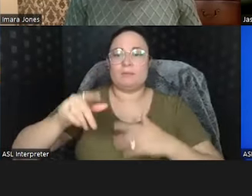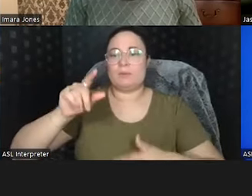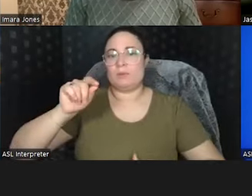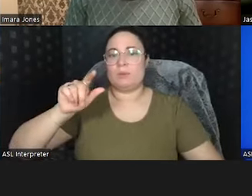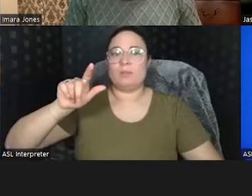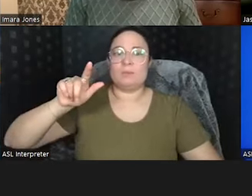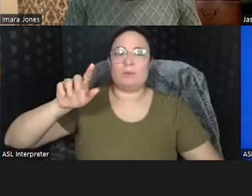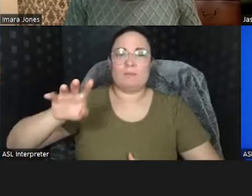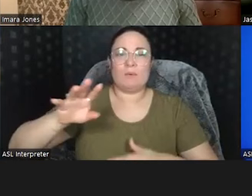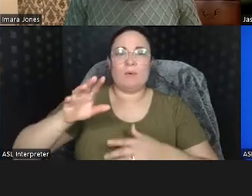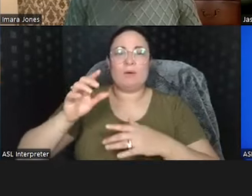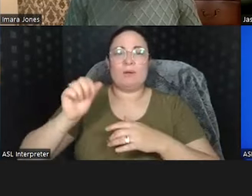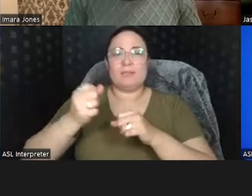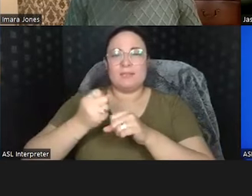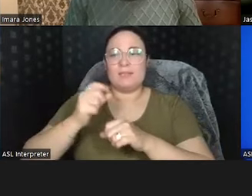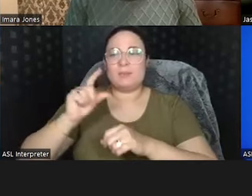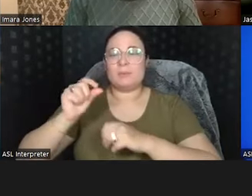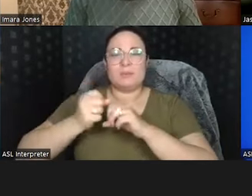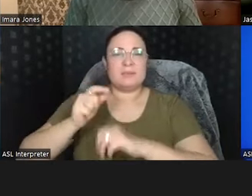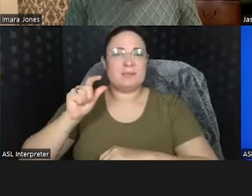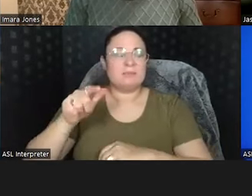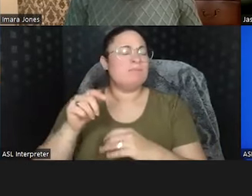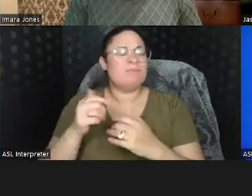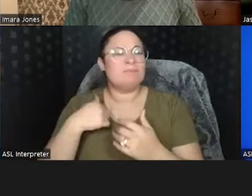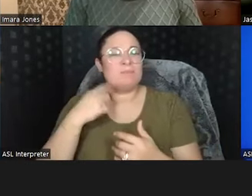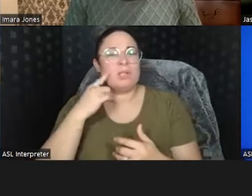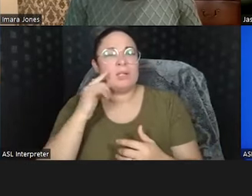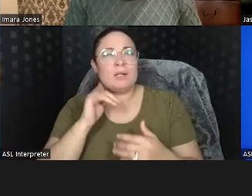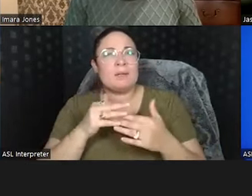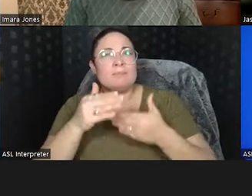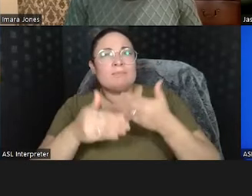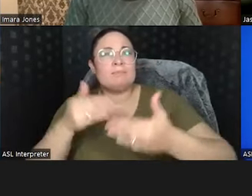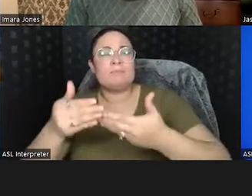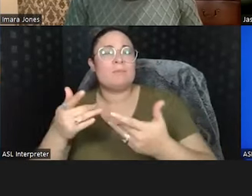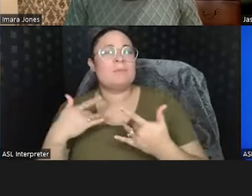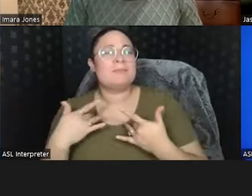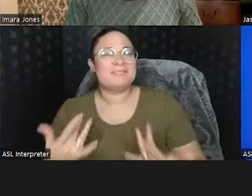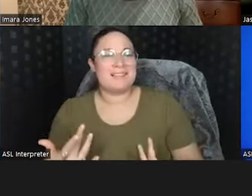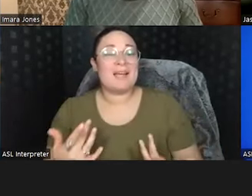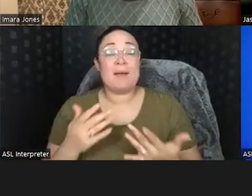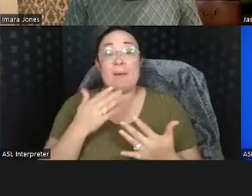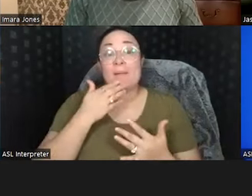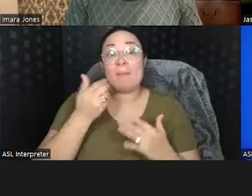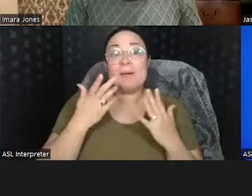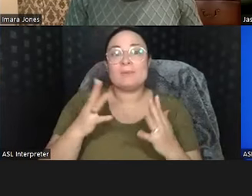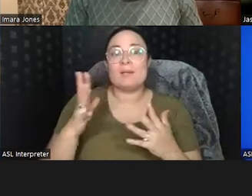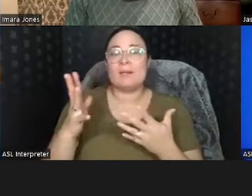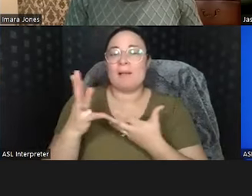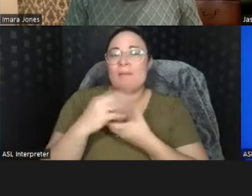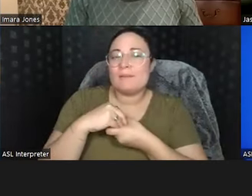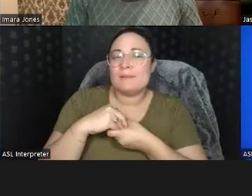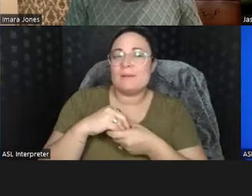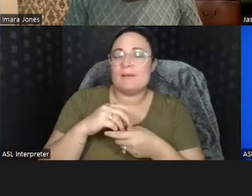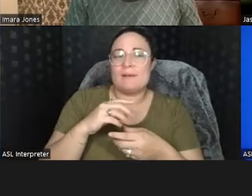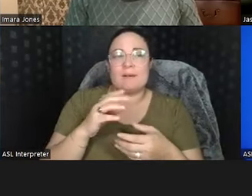2024, 10 years, 20 years from now, how do we want to move forward? And the best way to move forward is to be inclusive and affirming